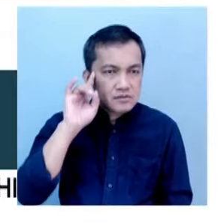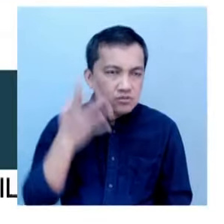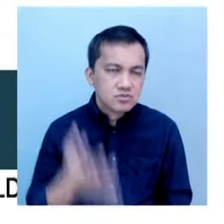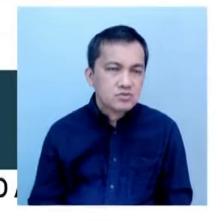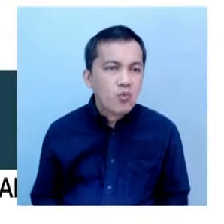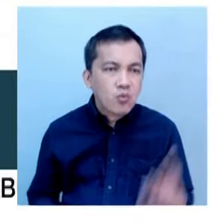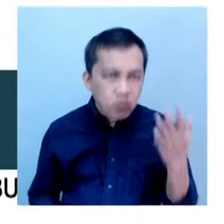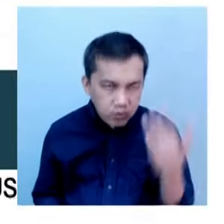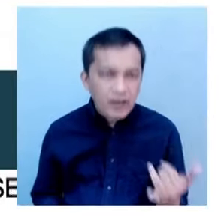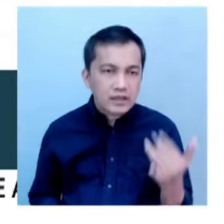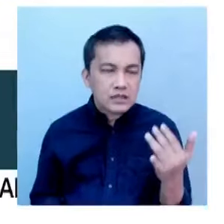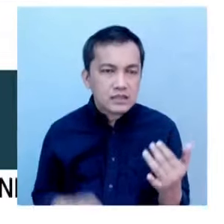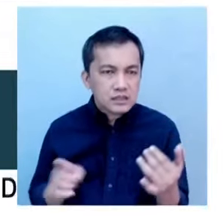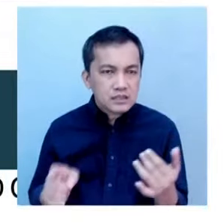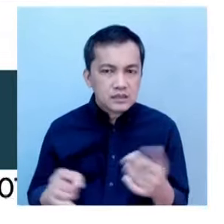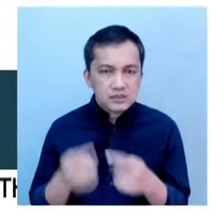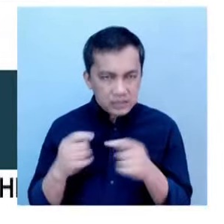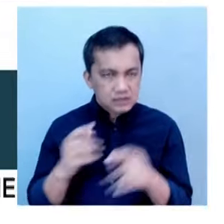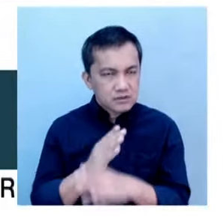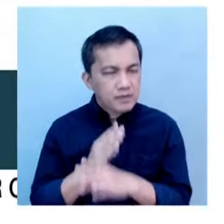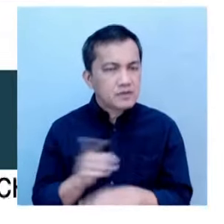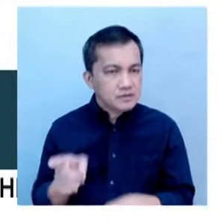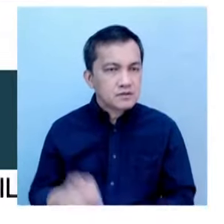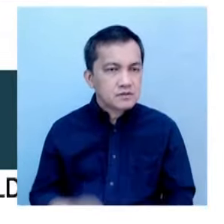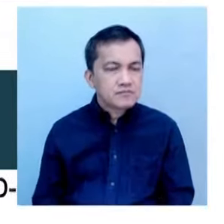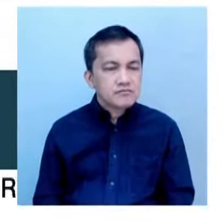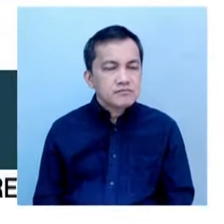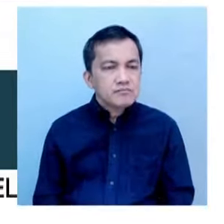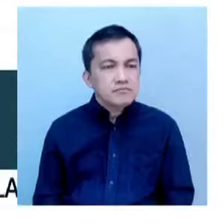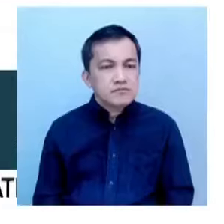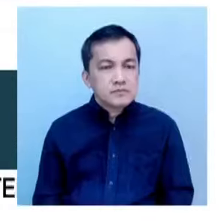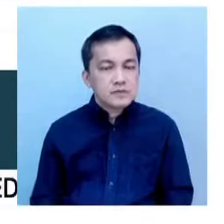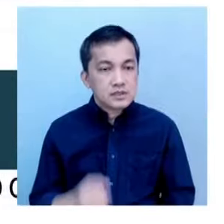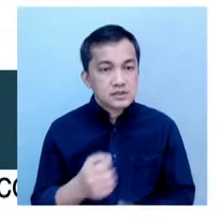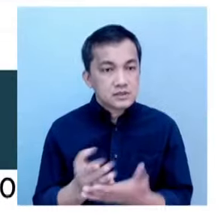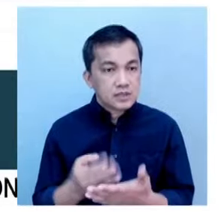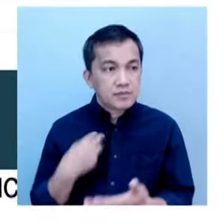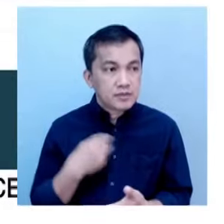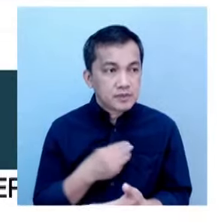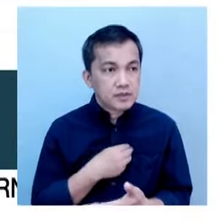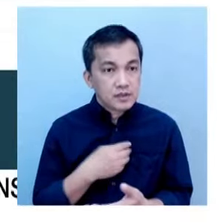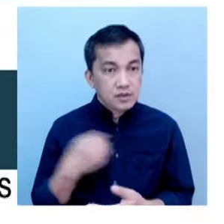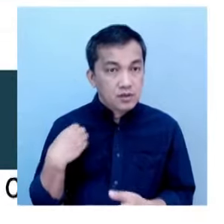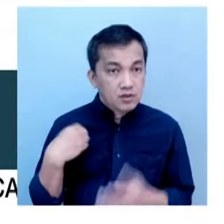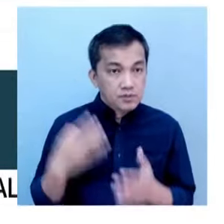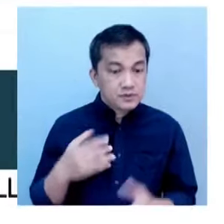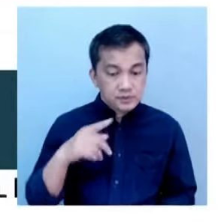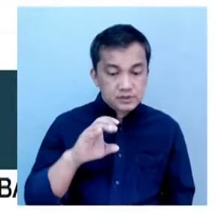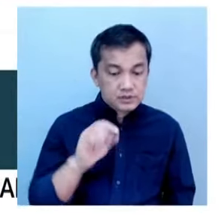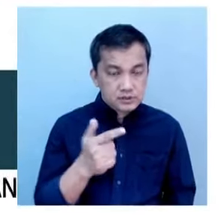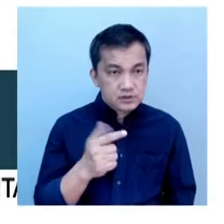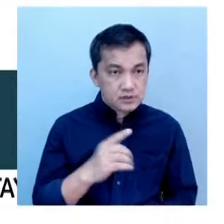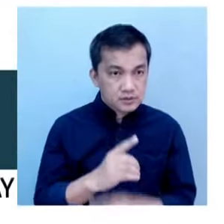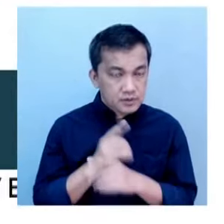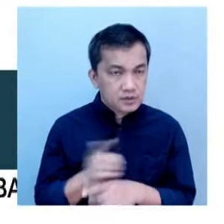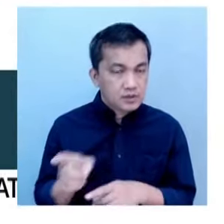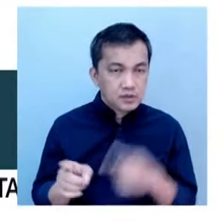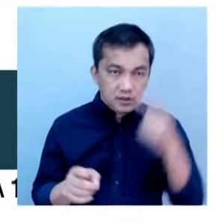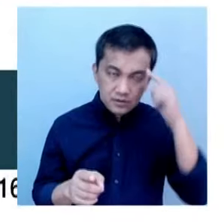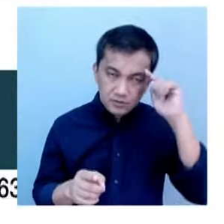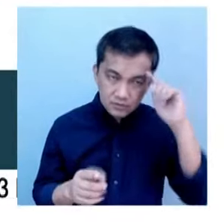why they're trying to defend that. Some members of and officers of the Coast Guard are defending that. I don't know